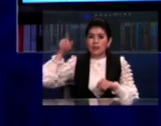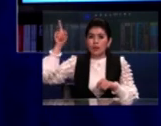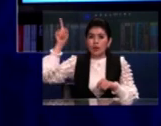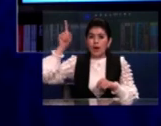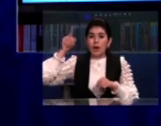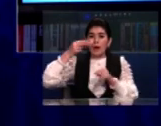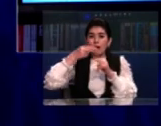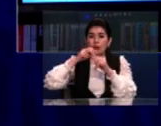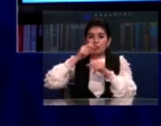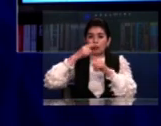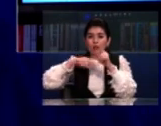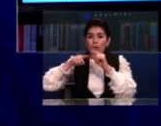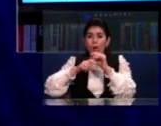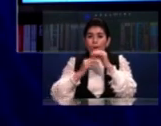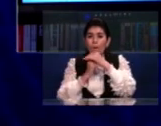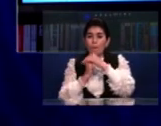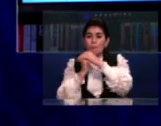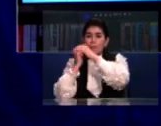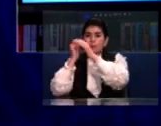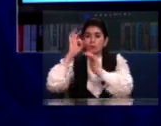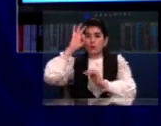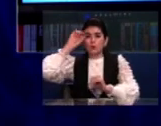unga beradigan bosim kuchi